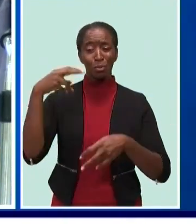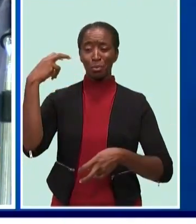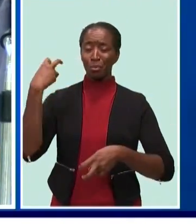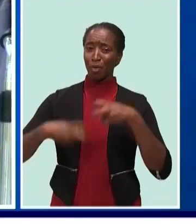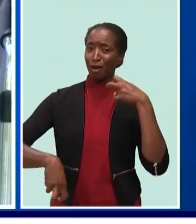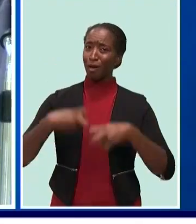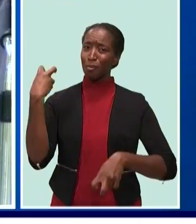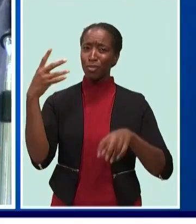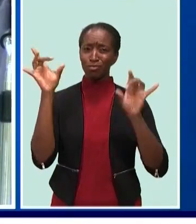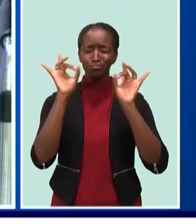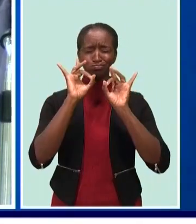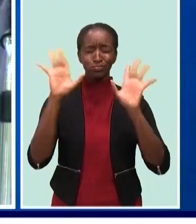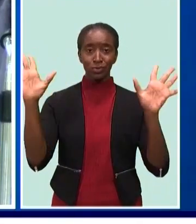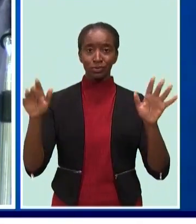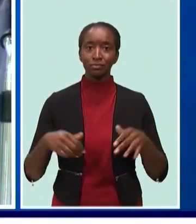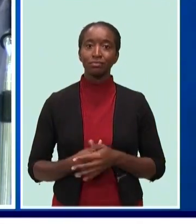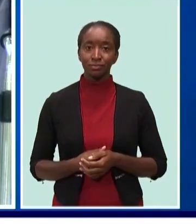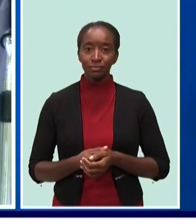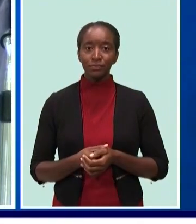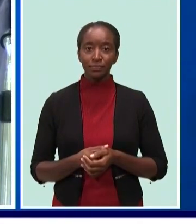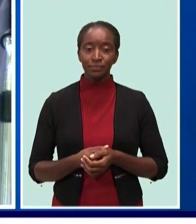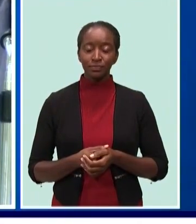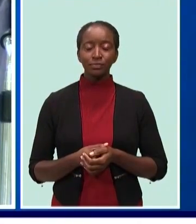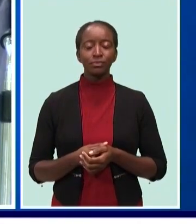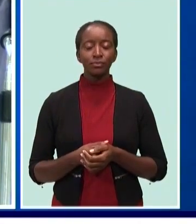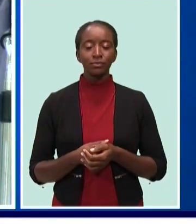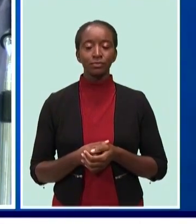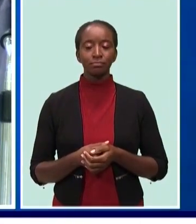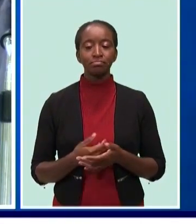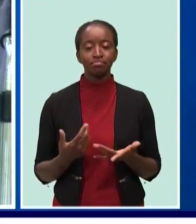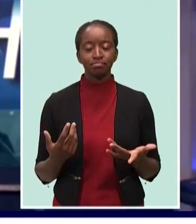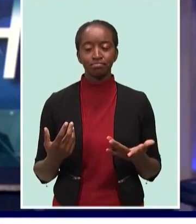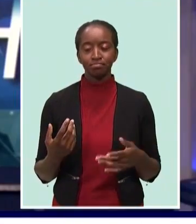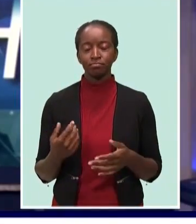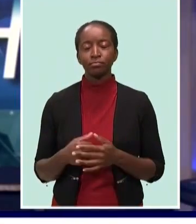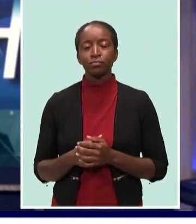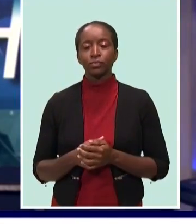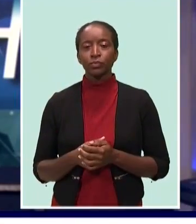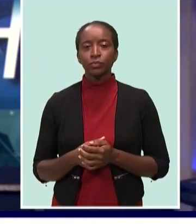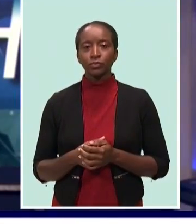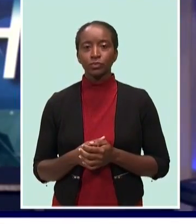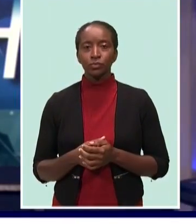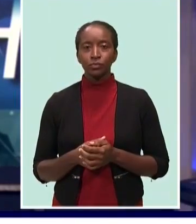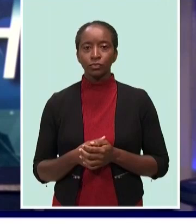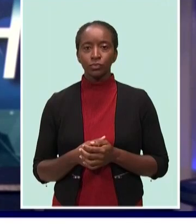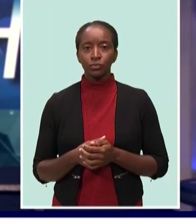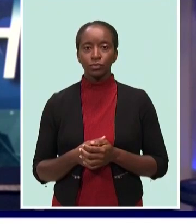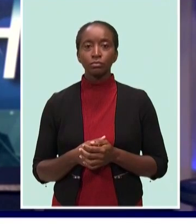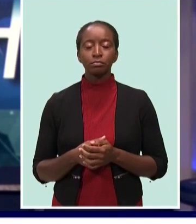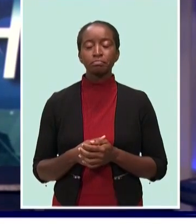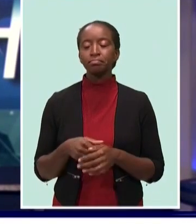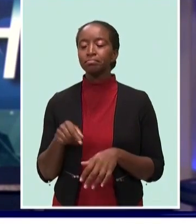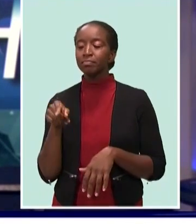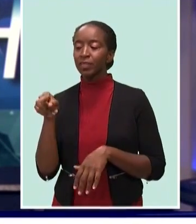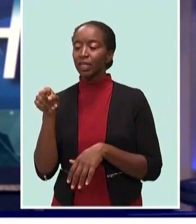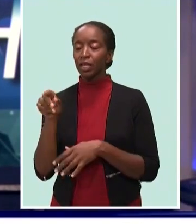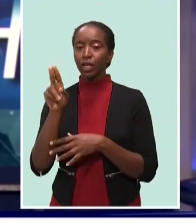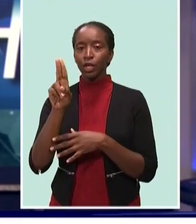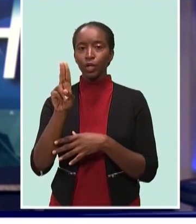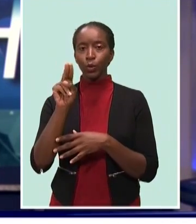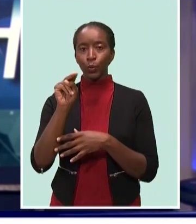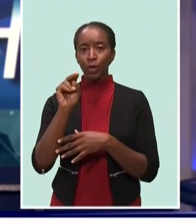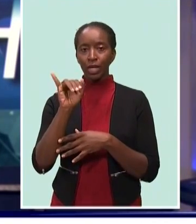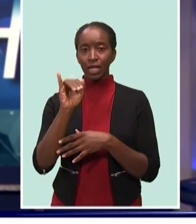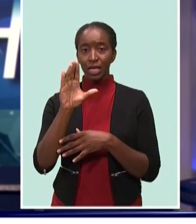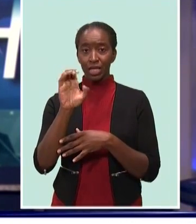the cat out of the bag. We are not doing the right things. A top UNICEF official for the Eastern Caribbean